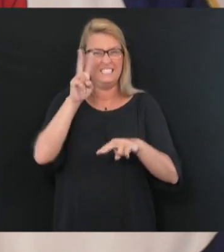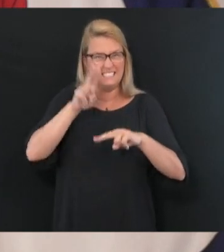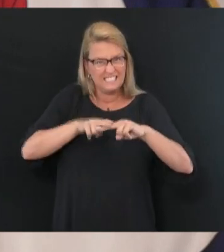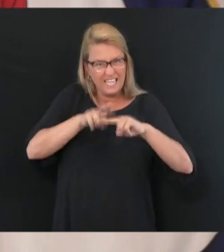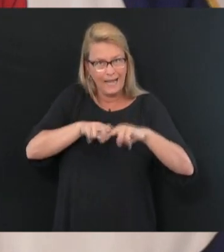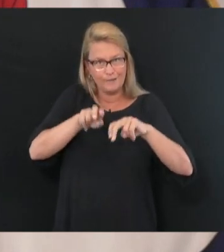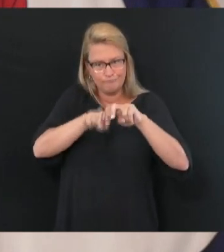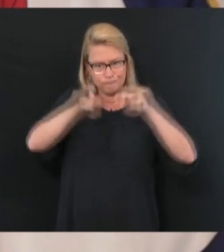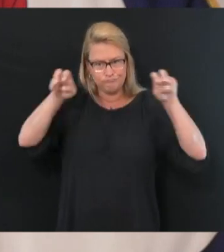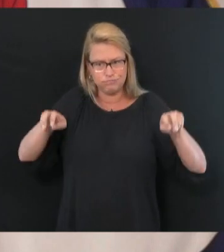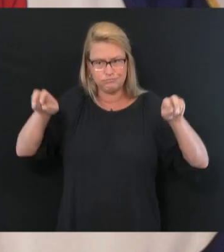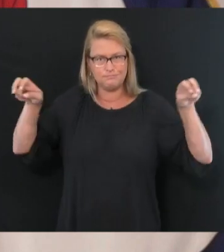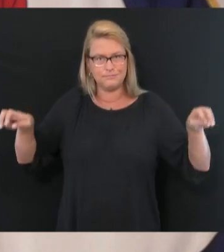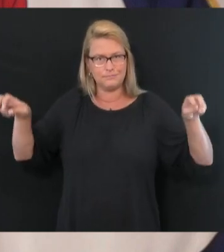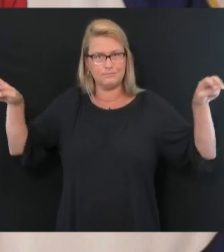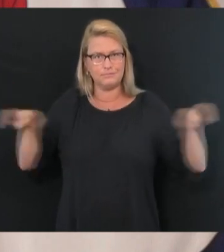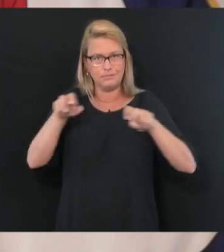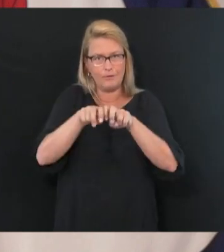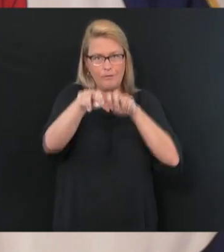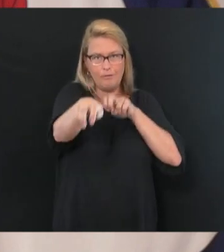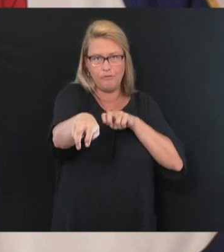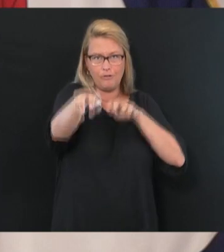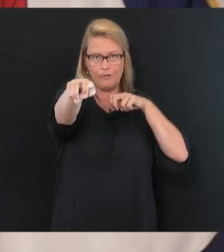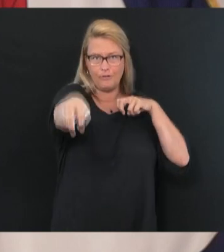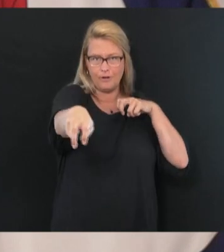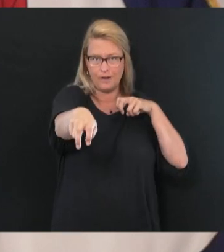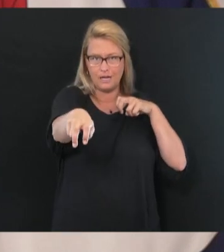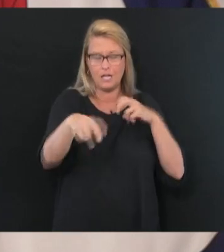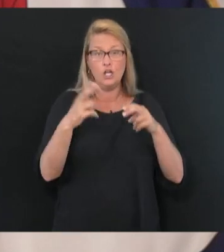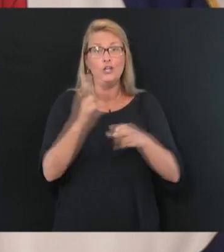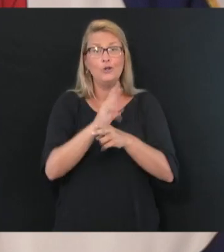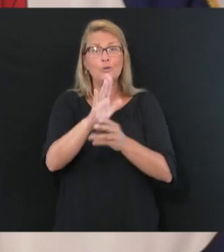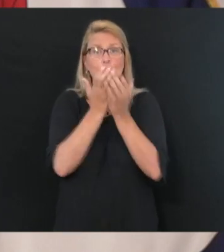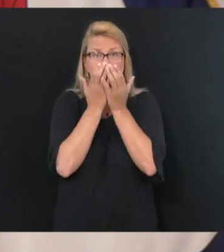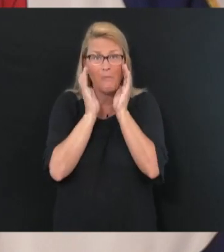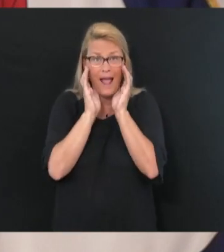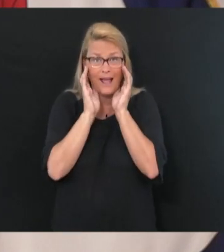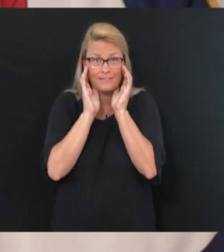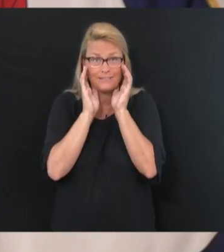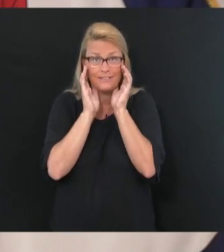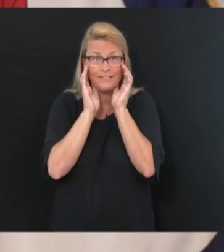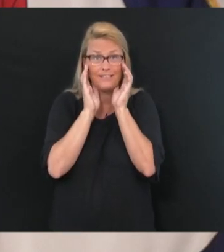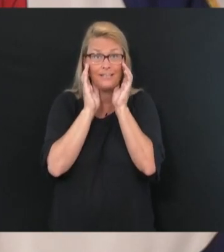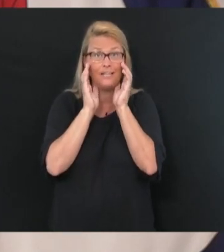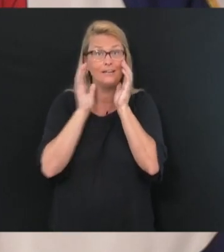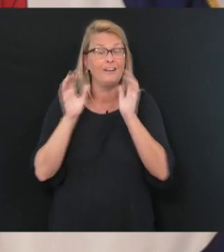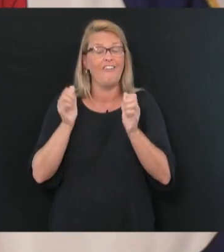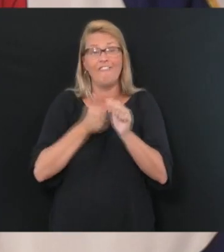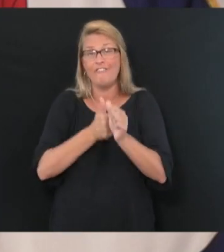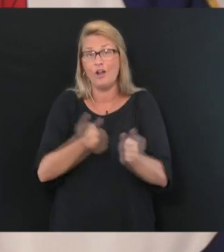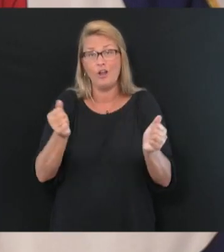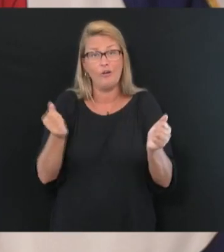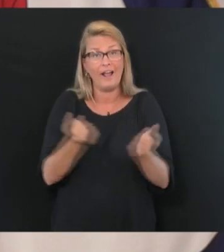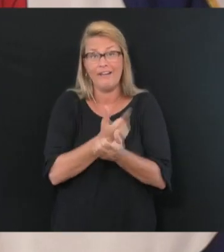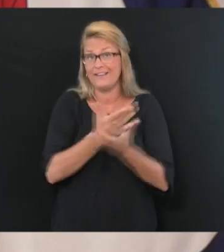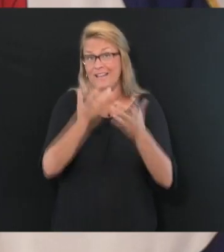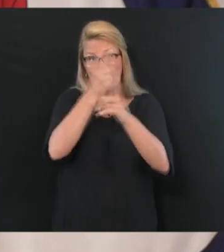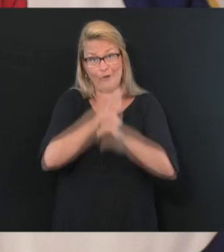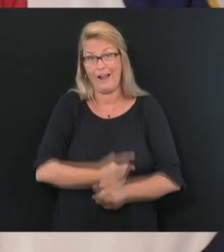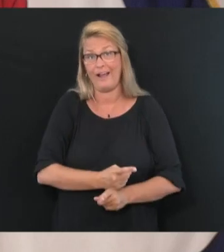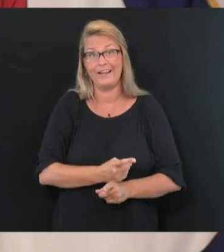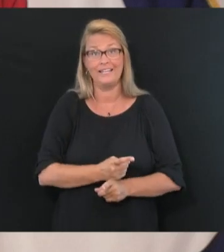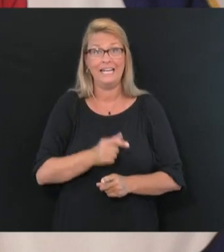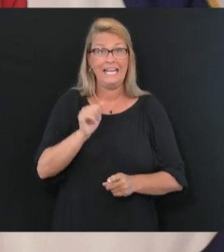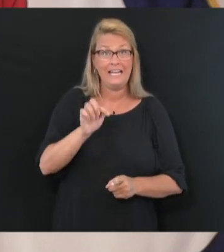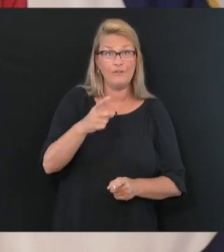you. Absolutely wear your mask at church. Do all the right things. And for those elderly and everything, that if you can maybe